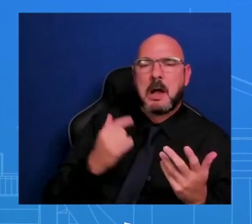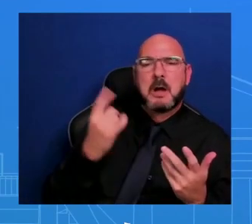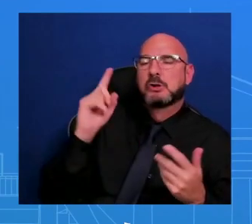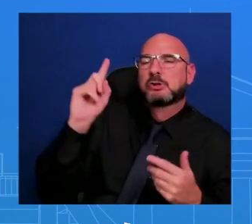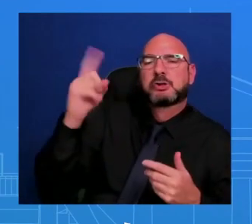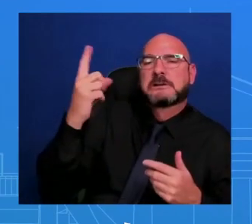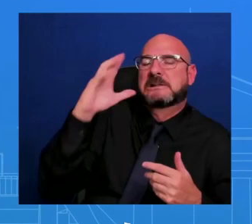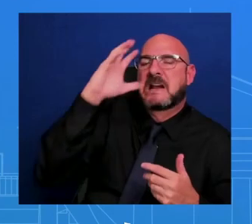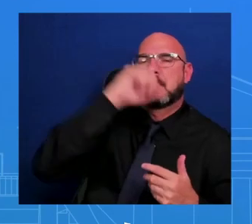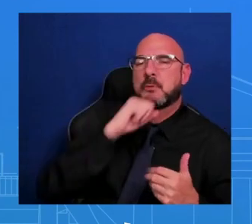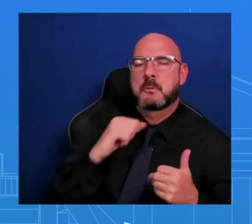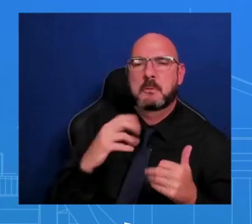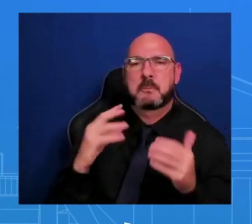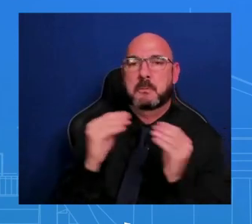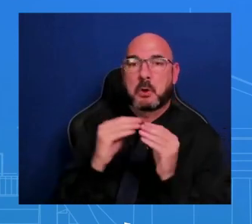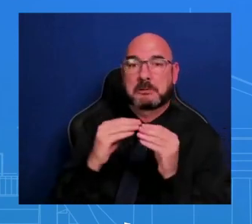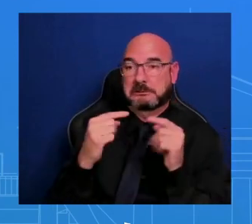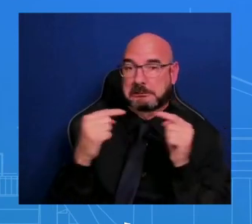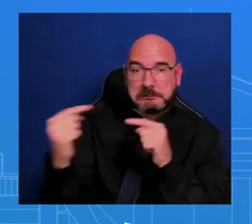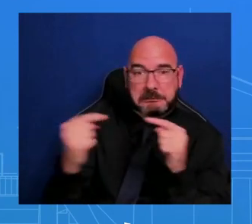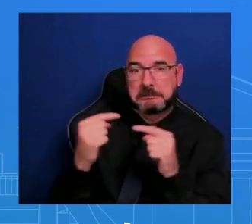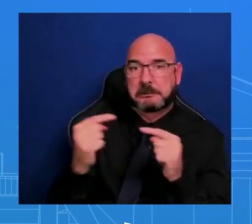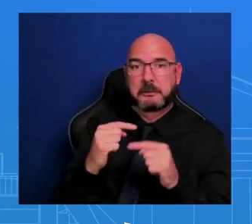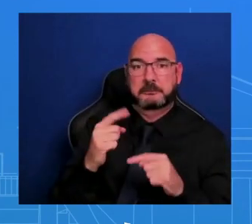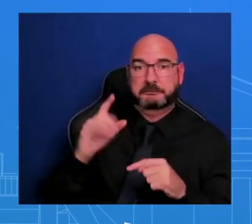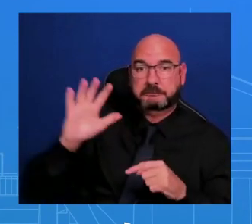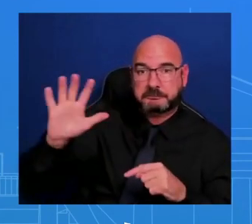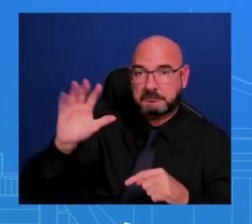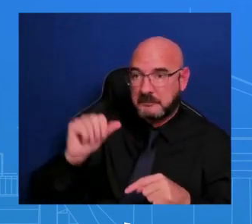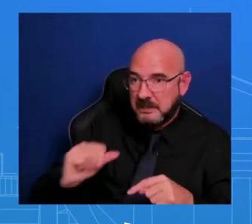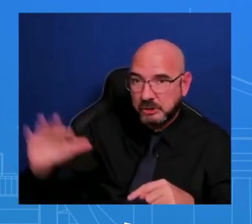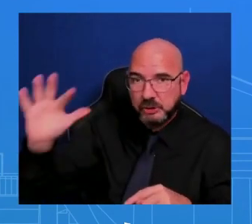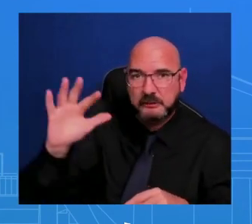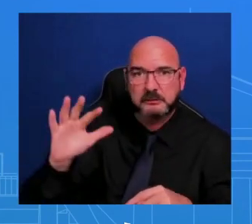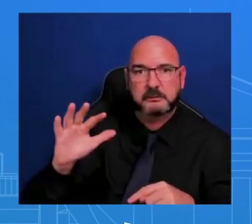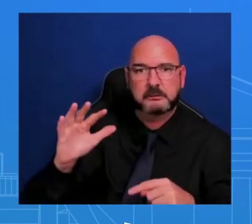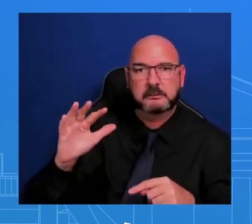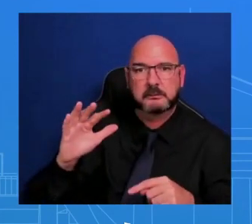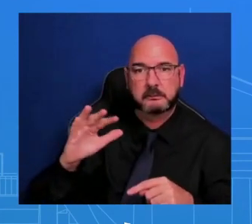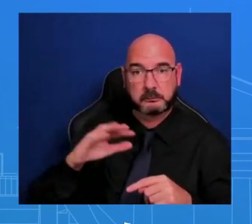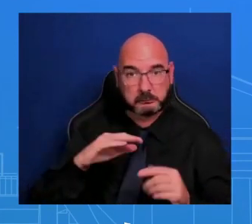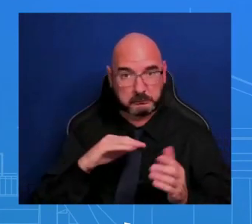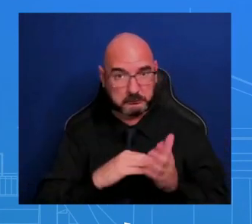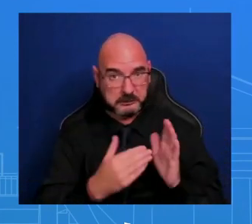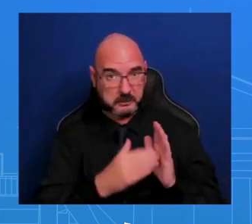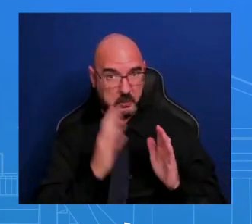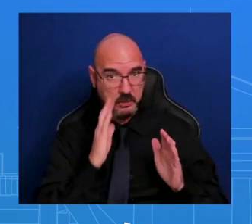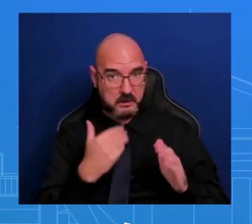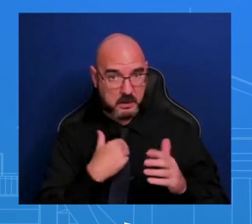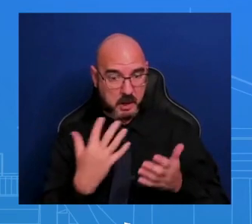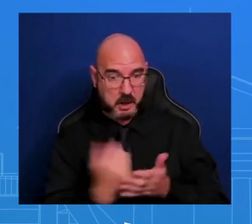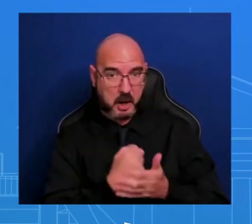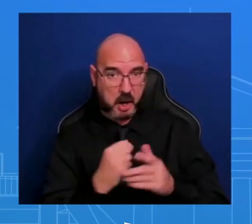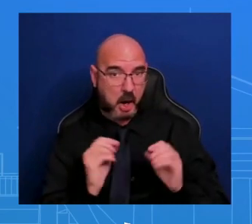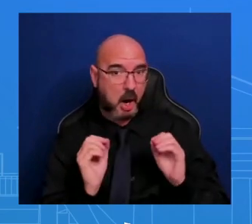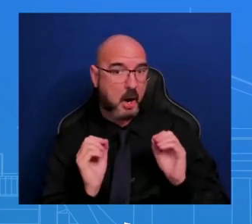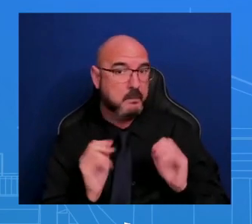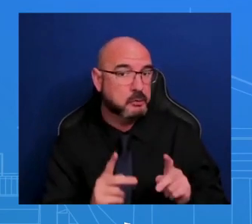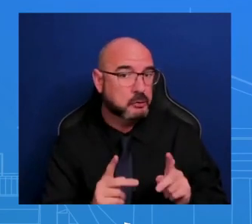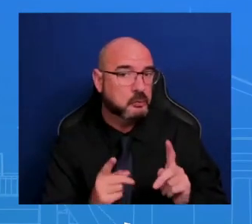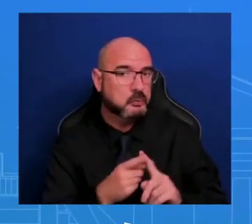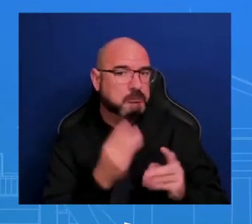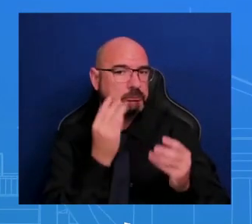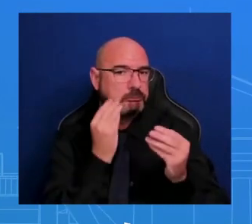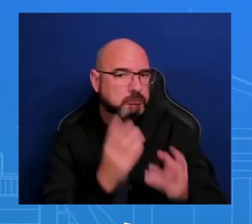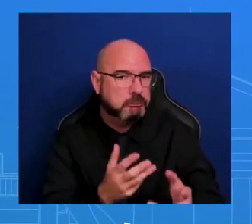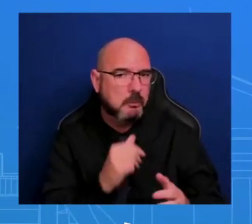this visit, will U.S. reiterate to Wang Yi that the United States will not stand aside if China attacks Taiwan? So a couple of